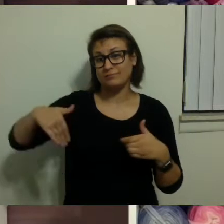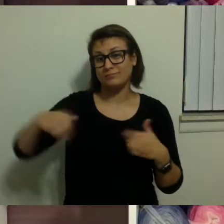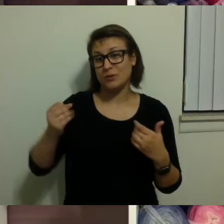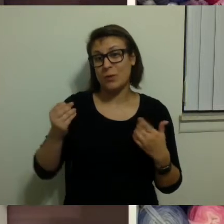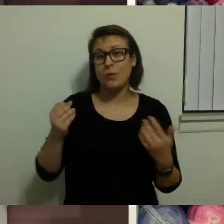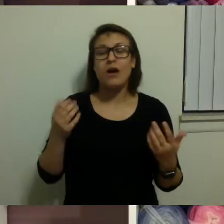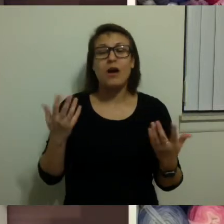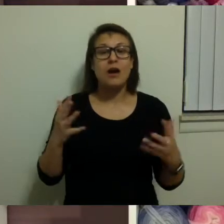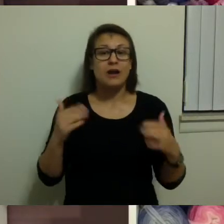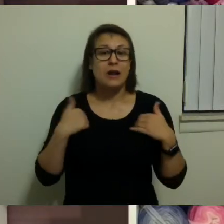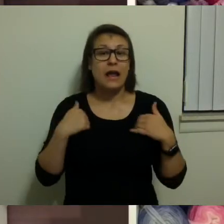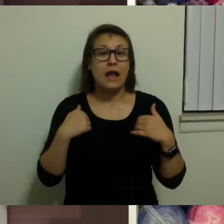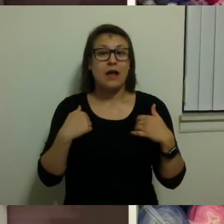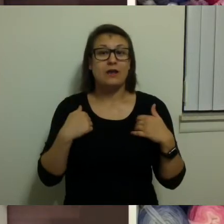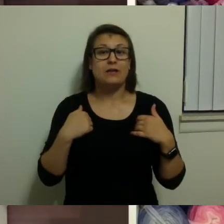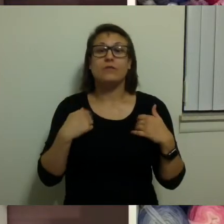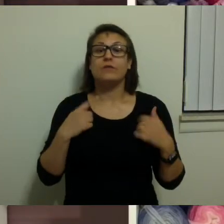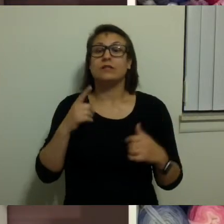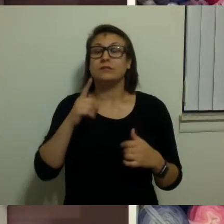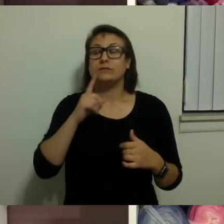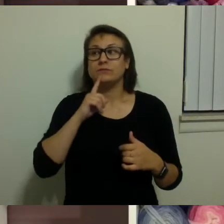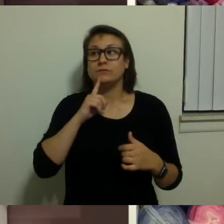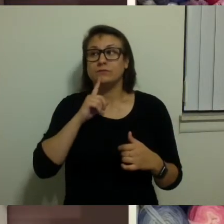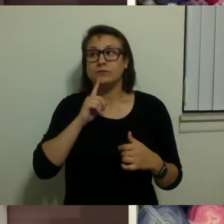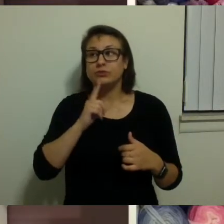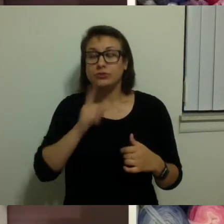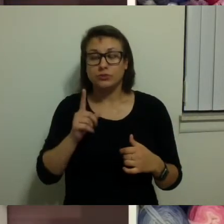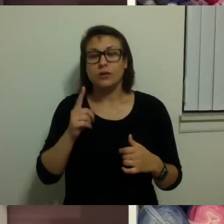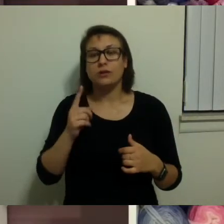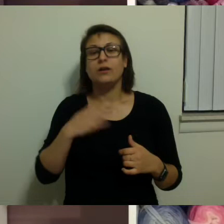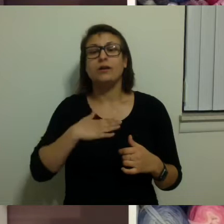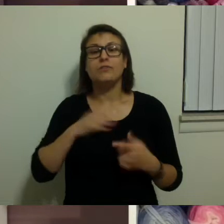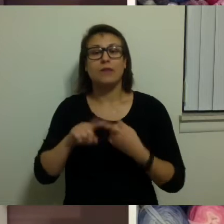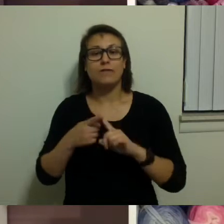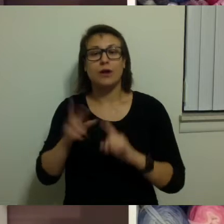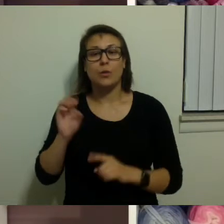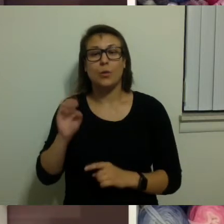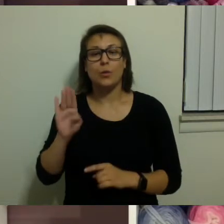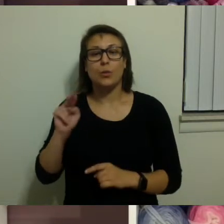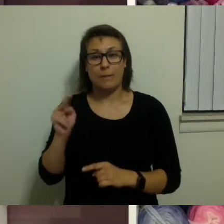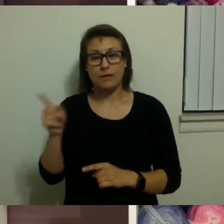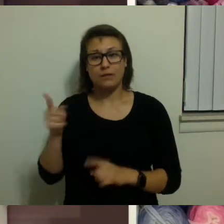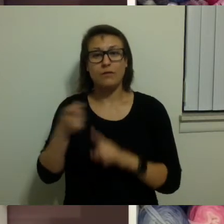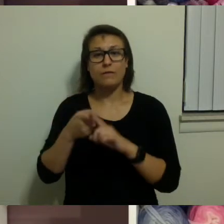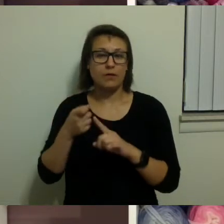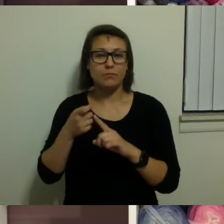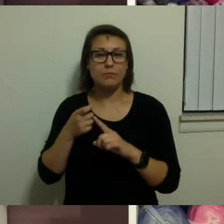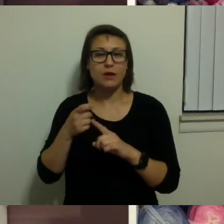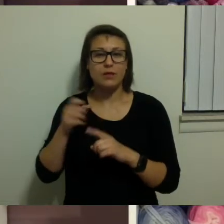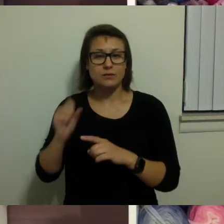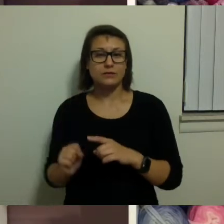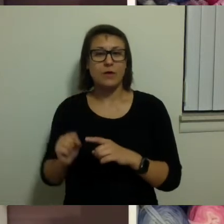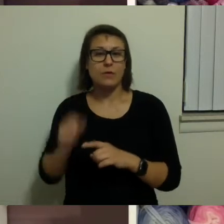already have for sure my lovely friend Robin of from the South of Home. She